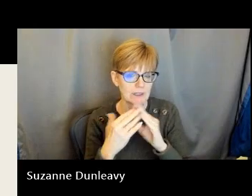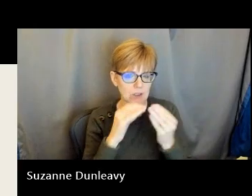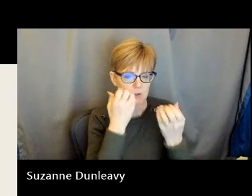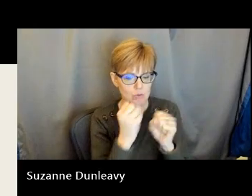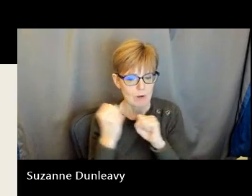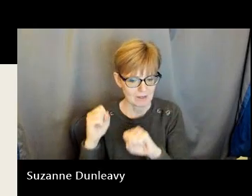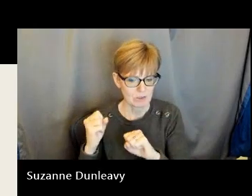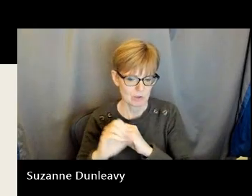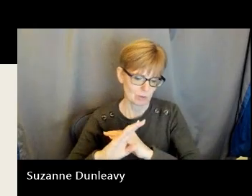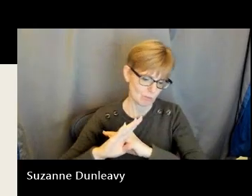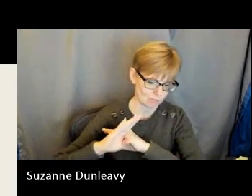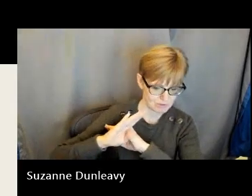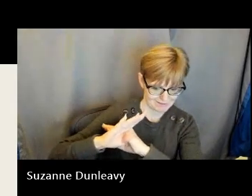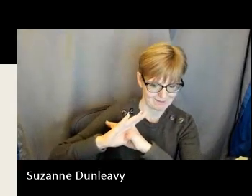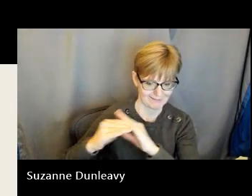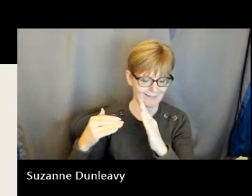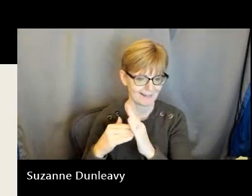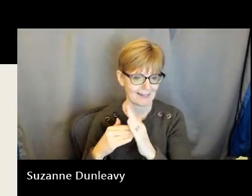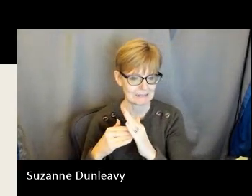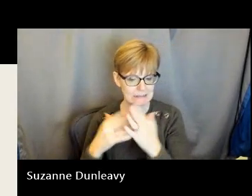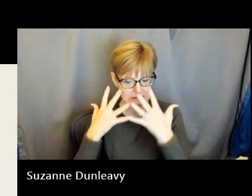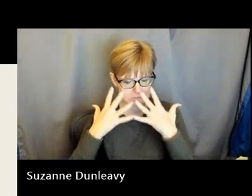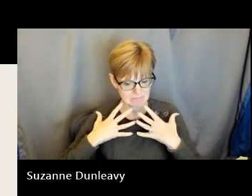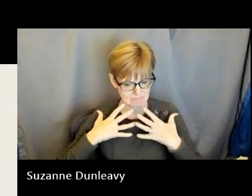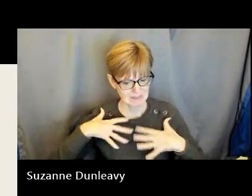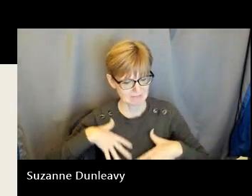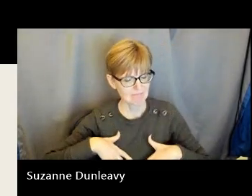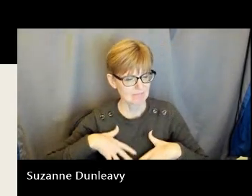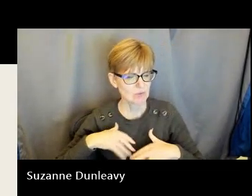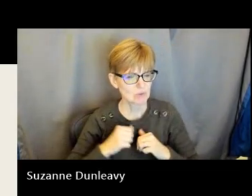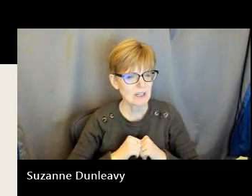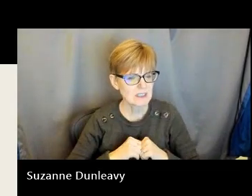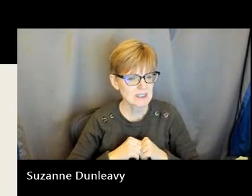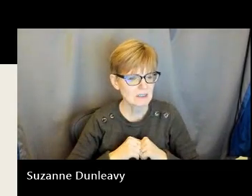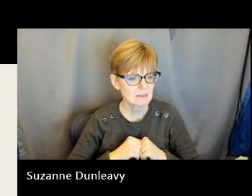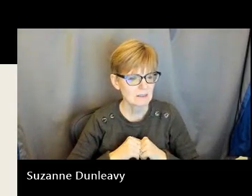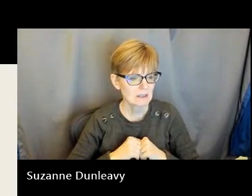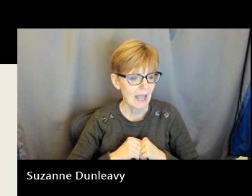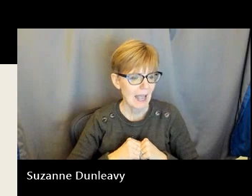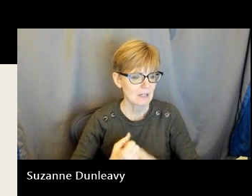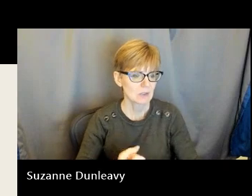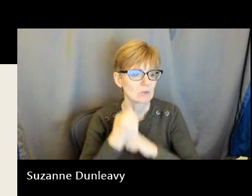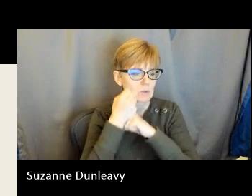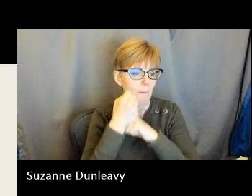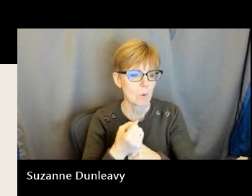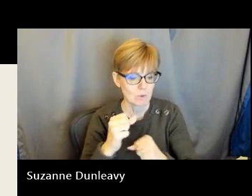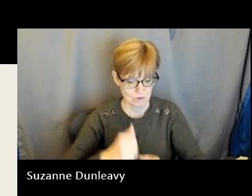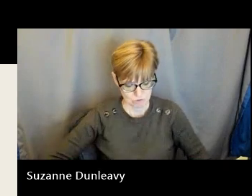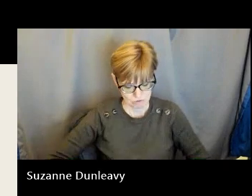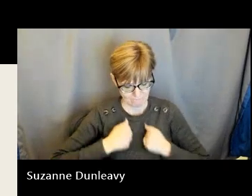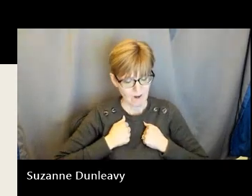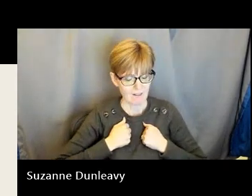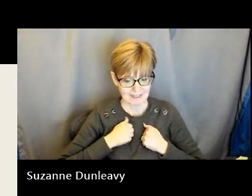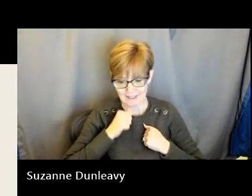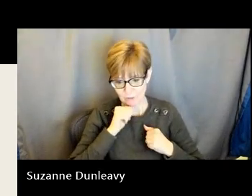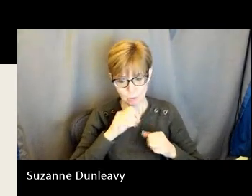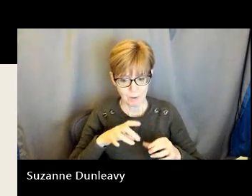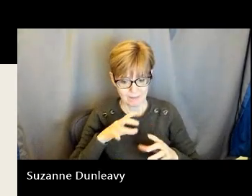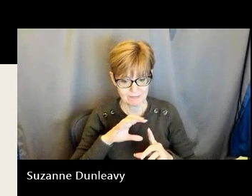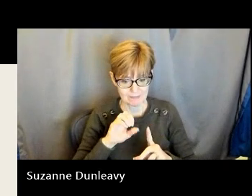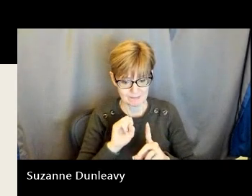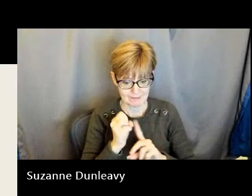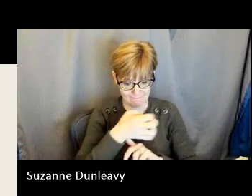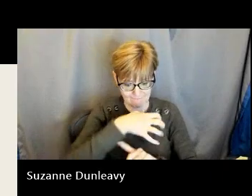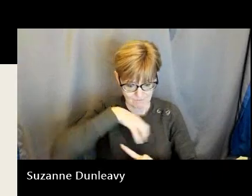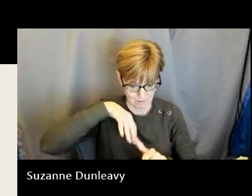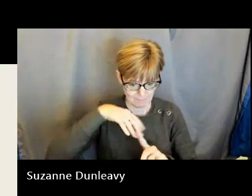distress and to support survival, even under the most hostile conditions. And so as a clinician, this